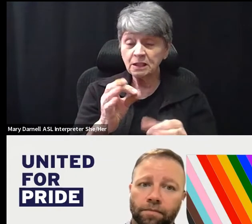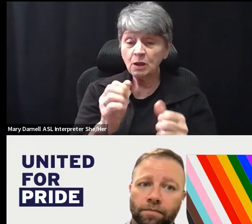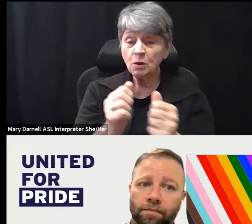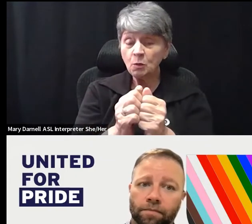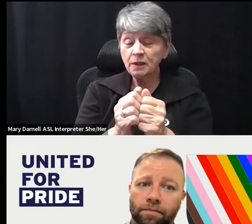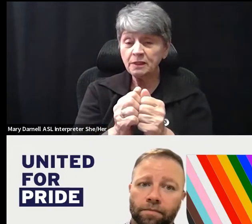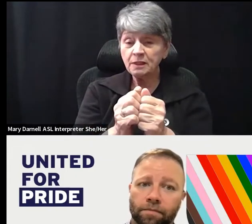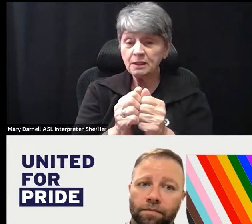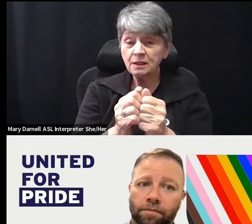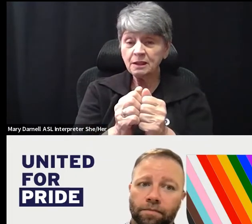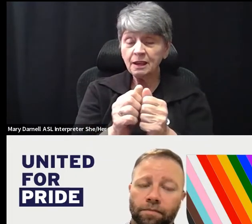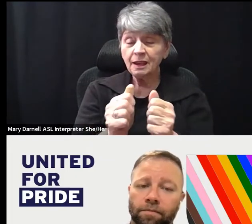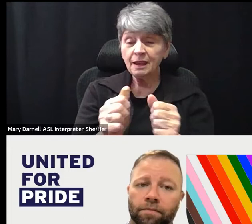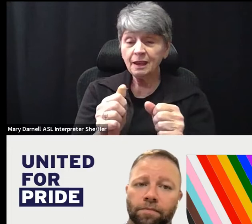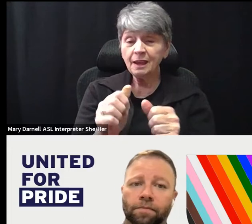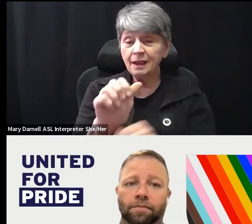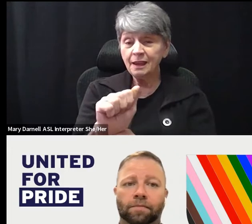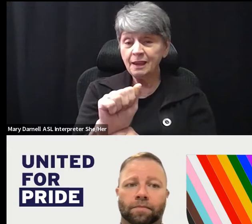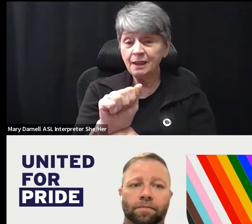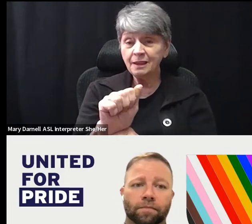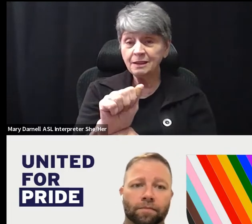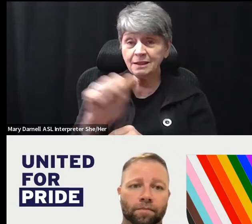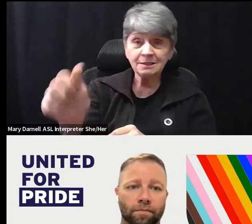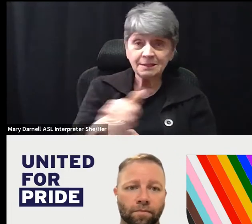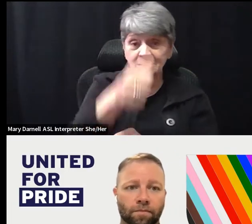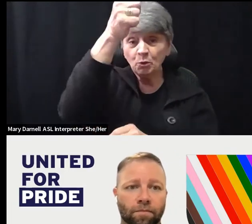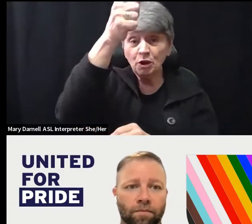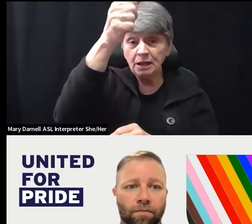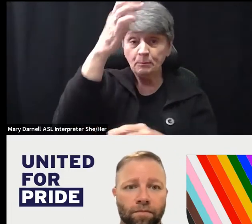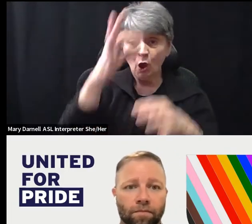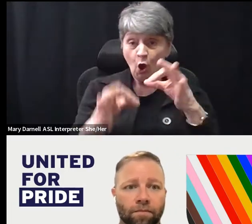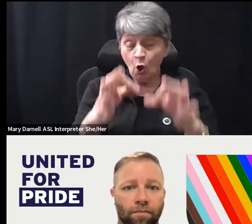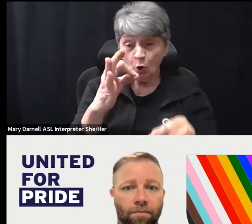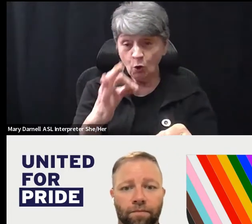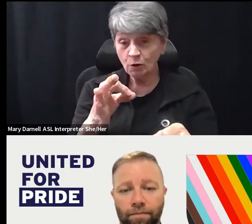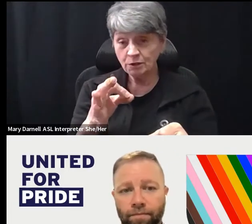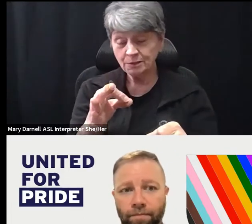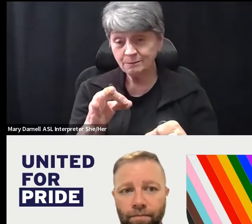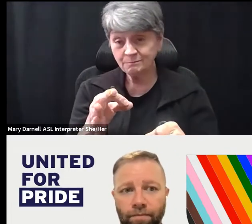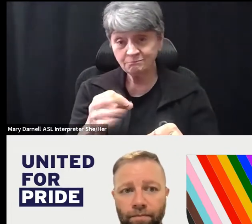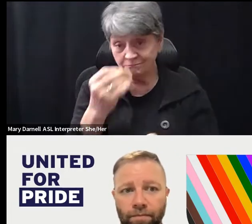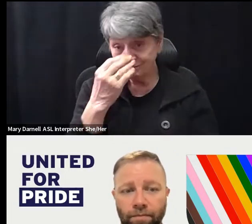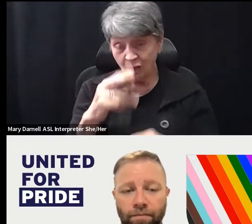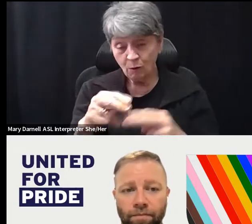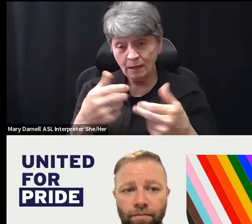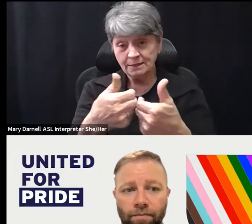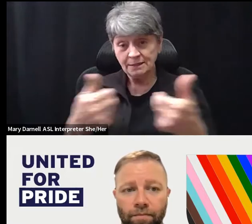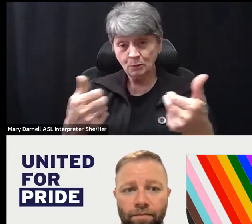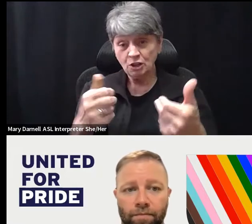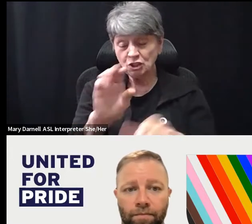that is extraordinarily hostile to our issue area, to the separation of church and state. You know, sometimes we aren't given a